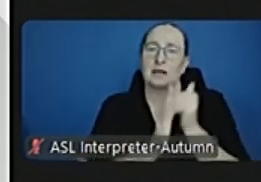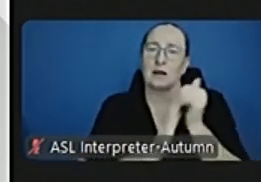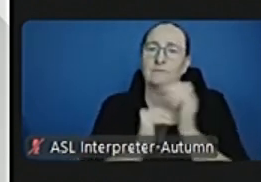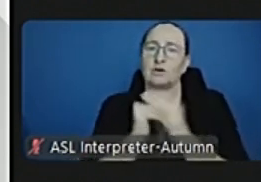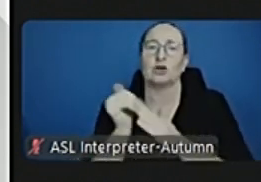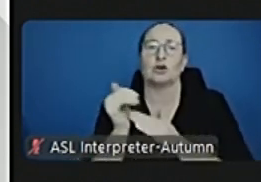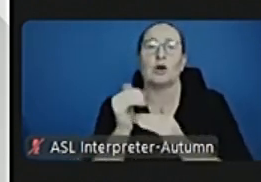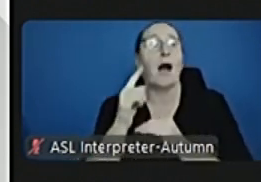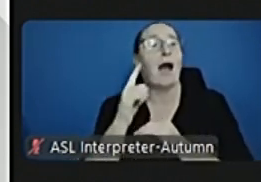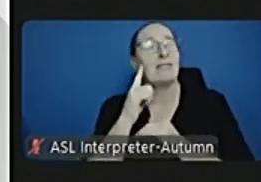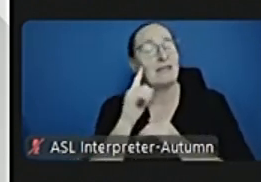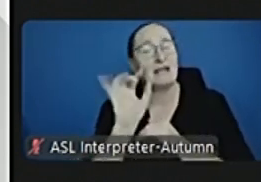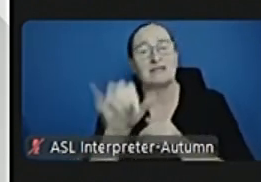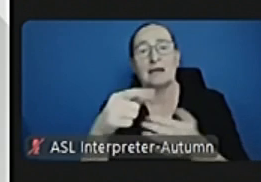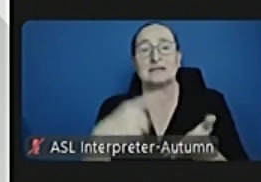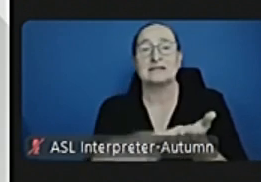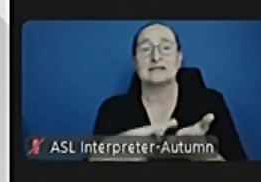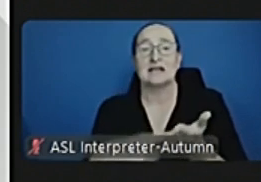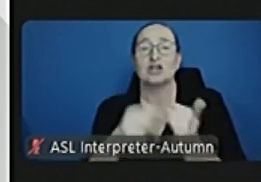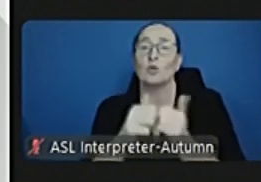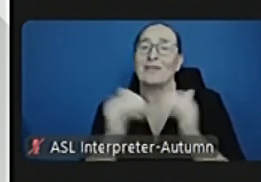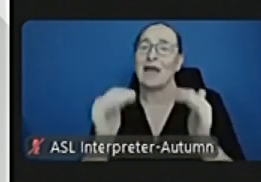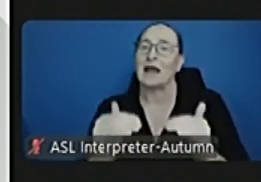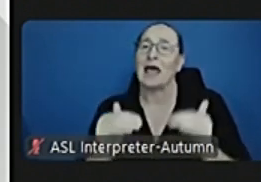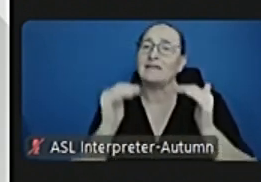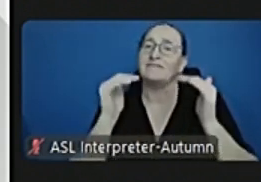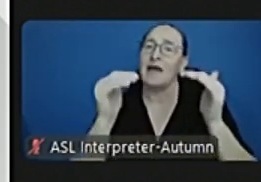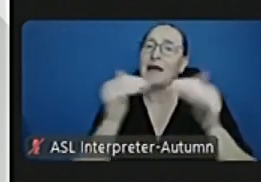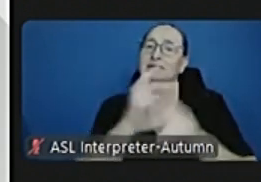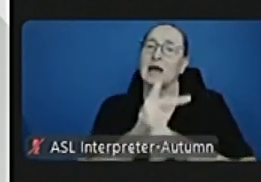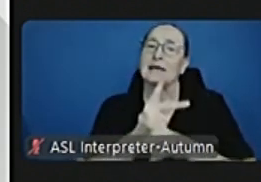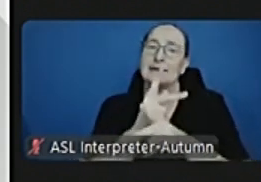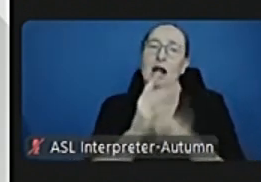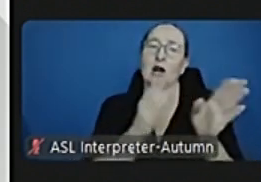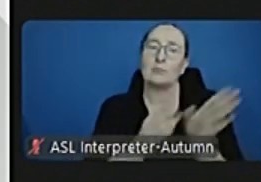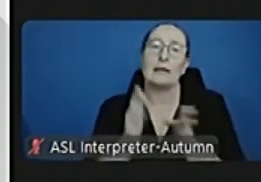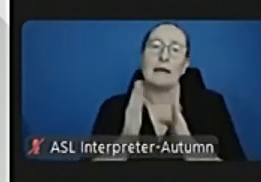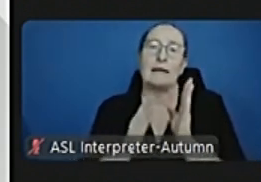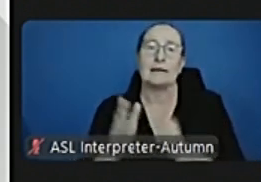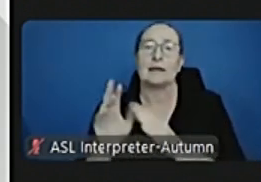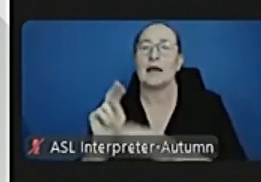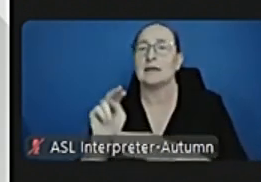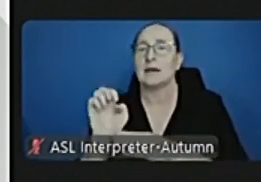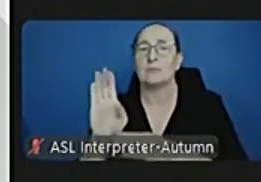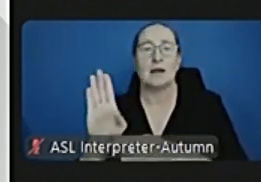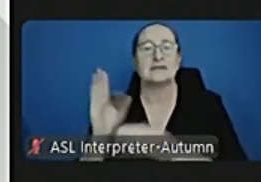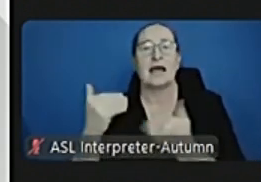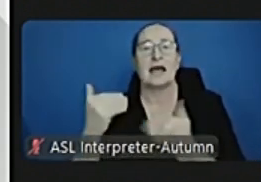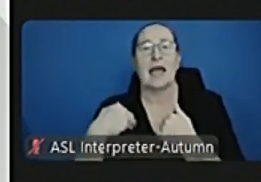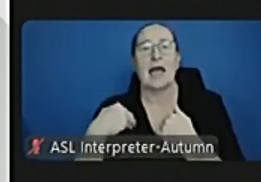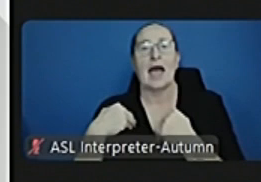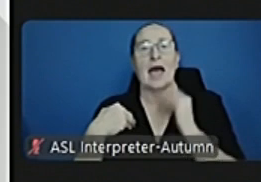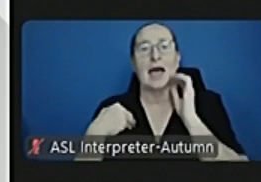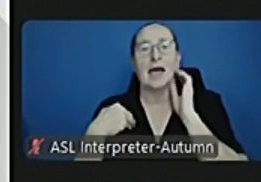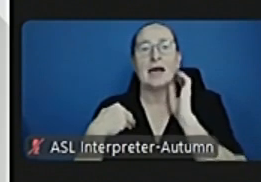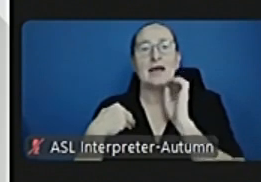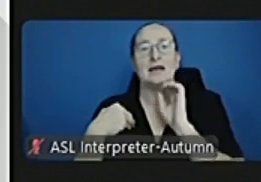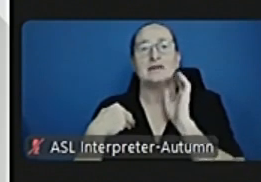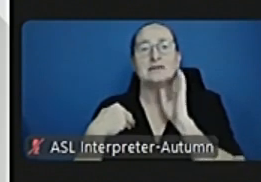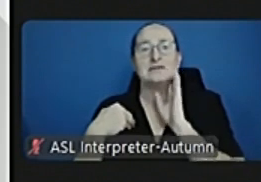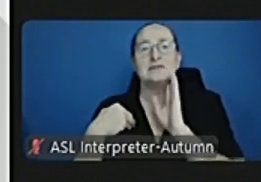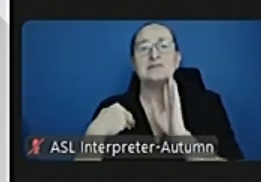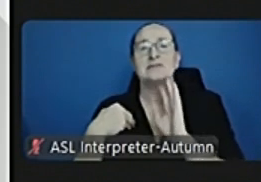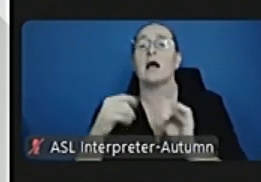think that discussion with that advanced care planning. The Nebraska has the physician-ordered life-sustaining